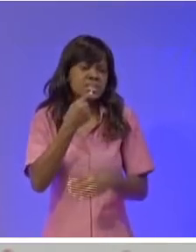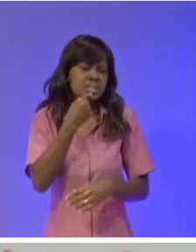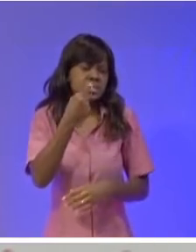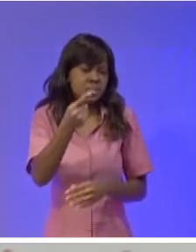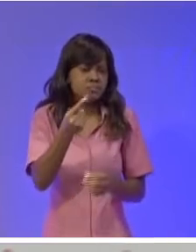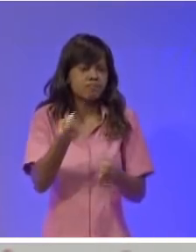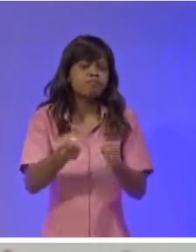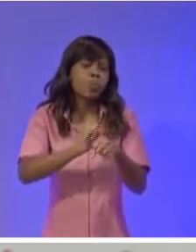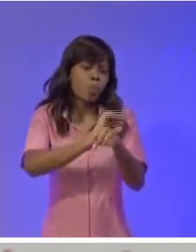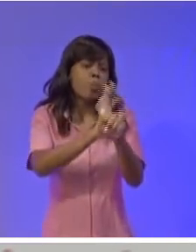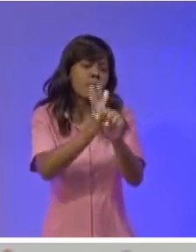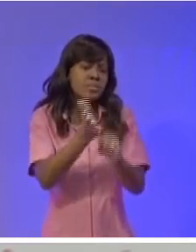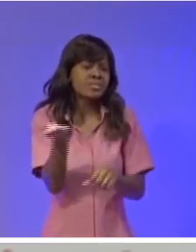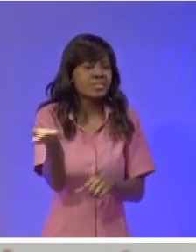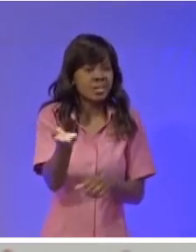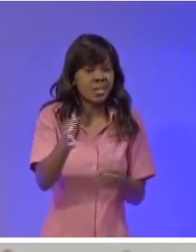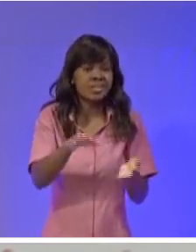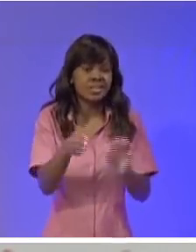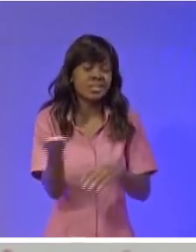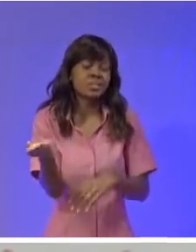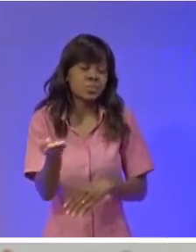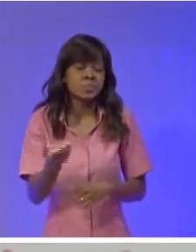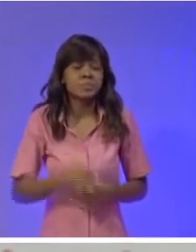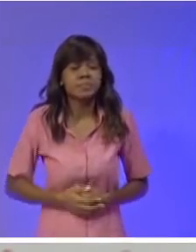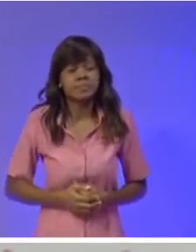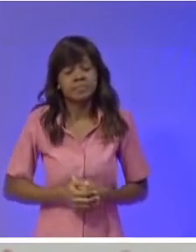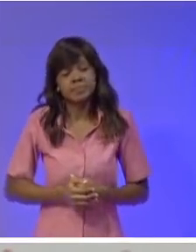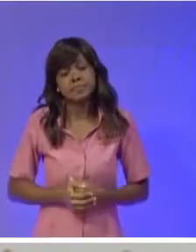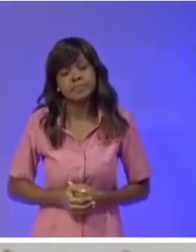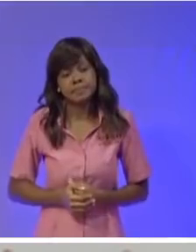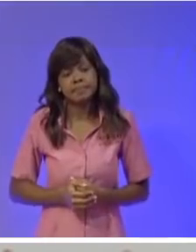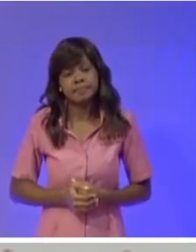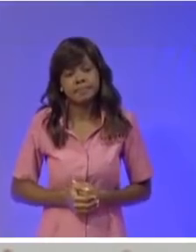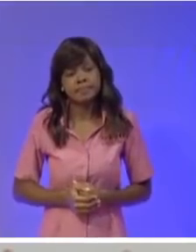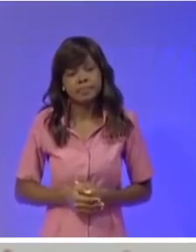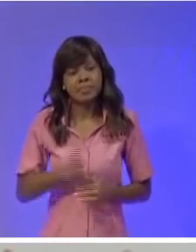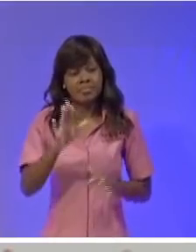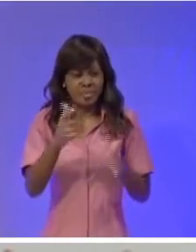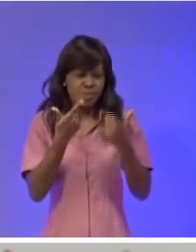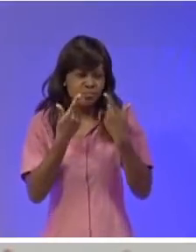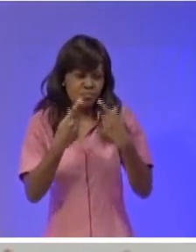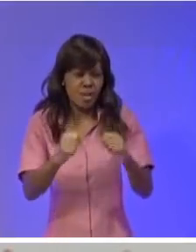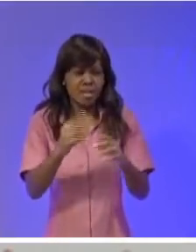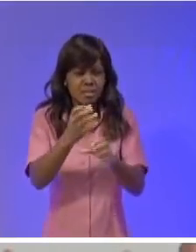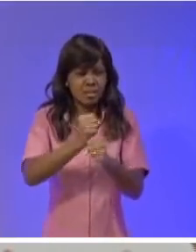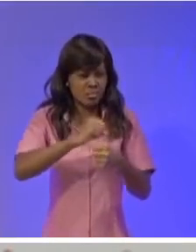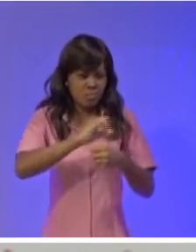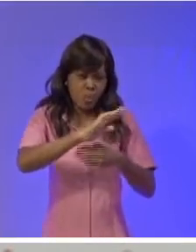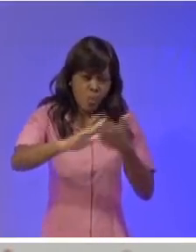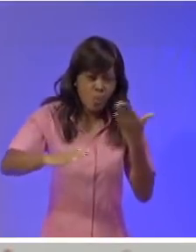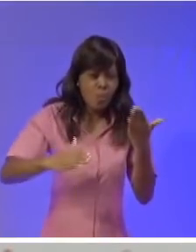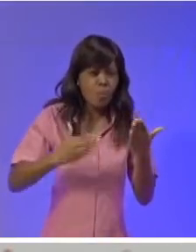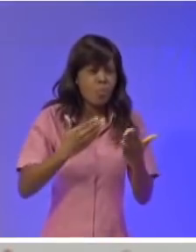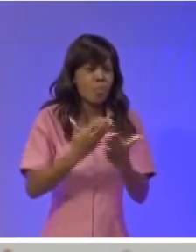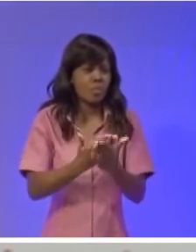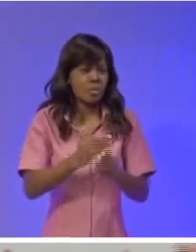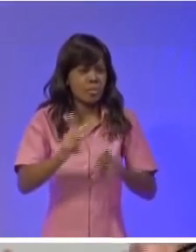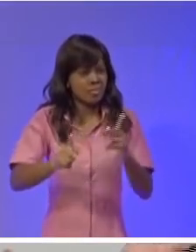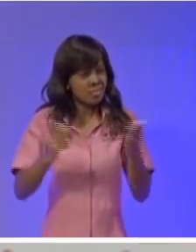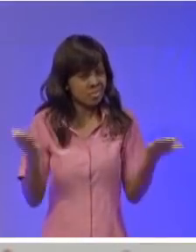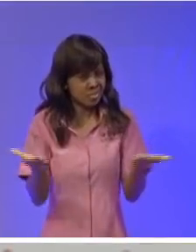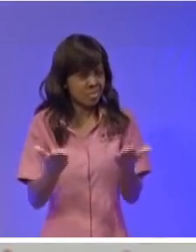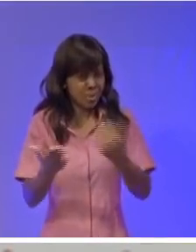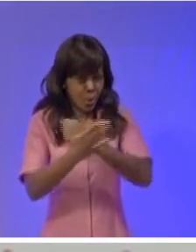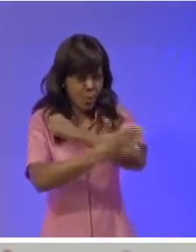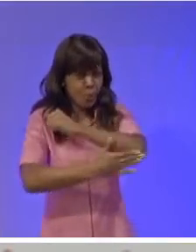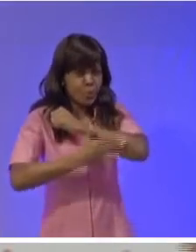been, at least we would have tried to capture everybody in the country. And through the system we have with the Trinidad and Tobago Police Service